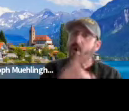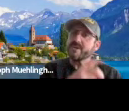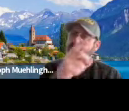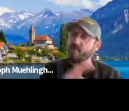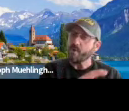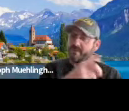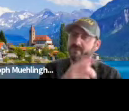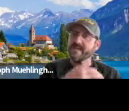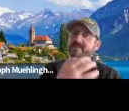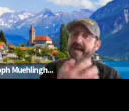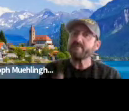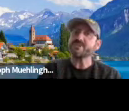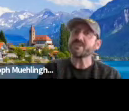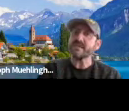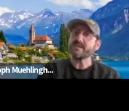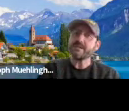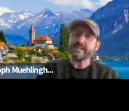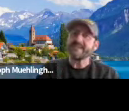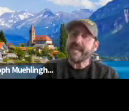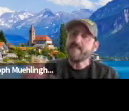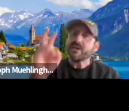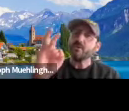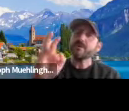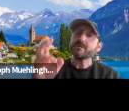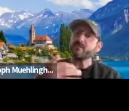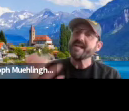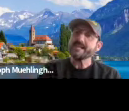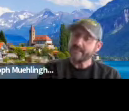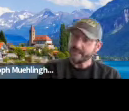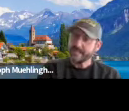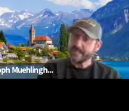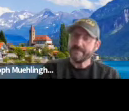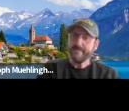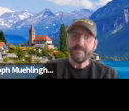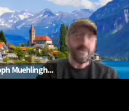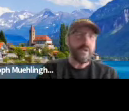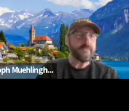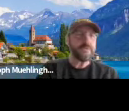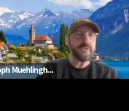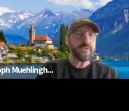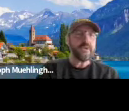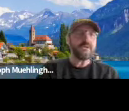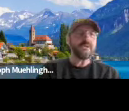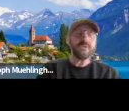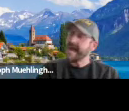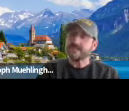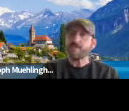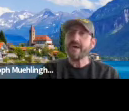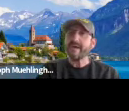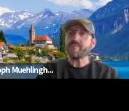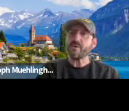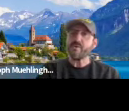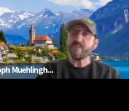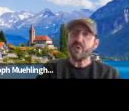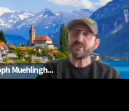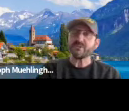that always works and reestablishes then that chemical gradient again. All right. That's about